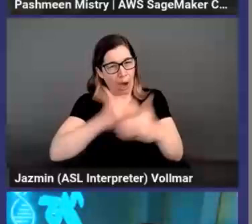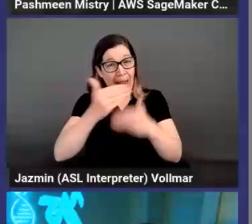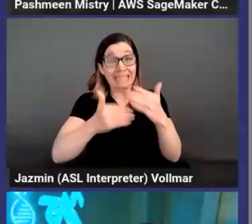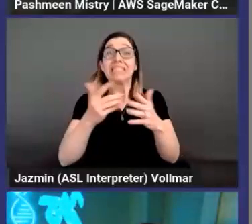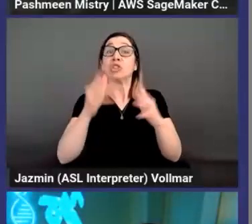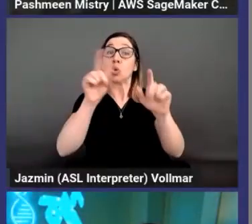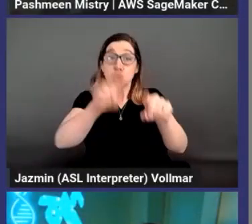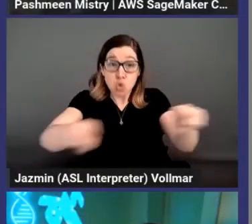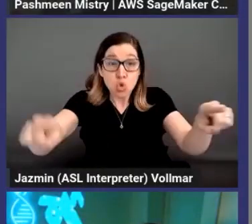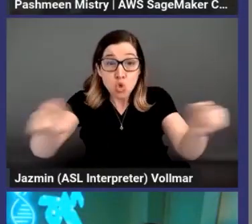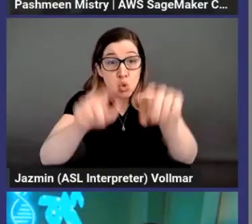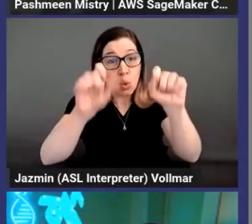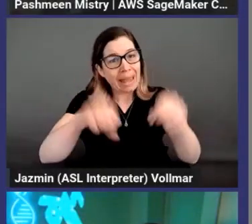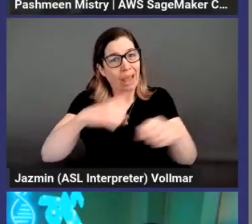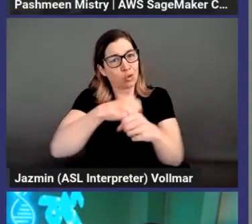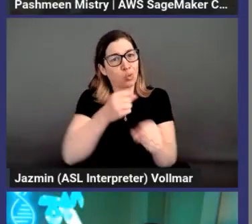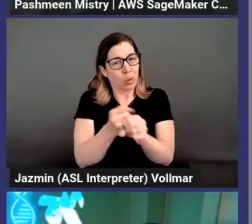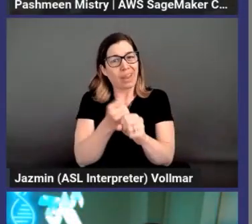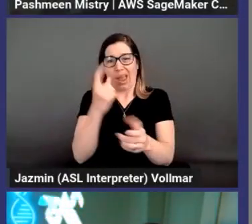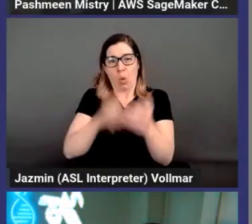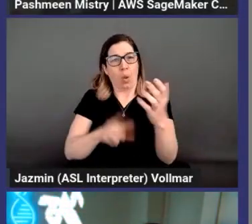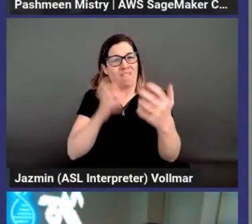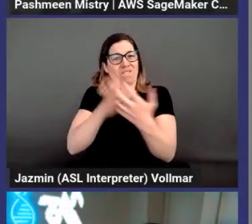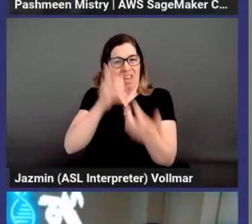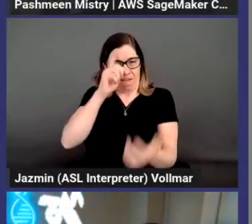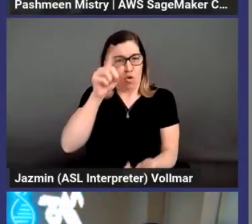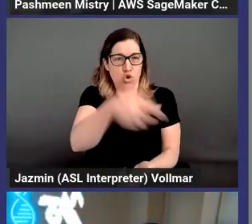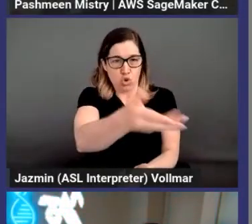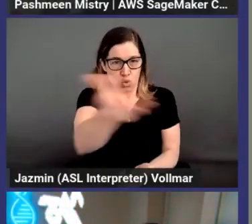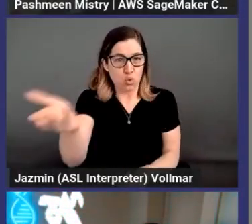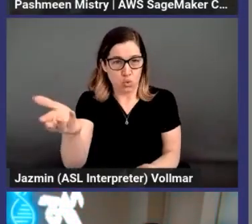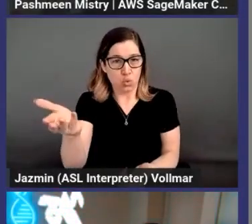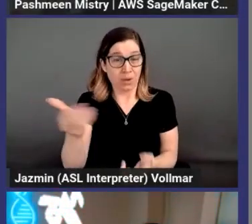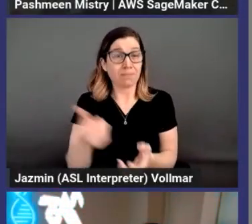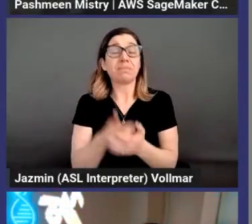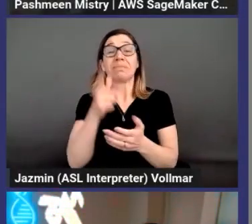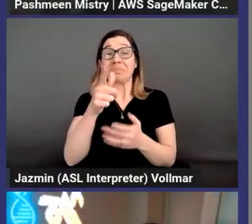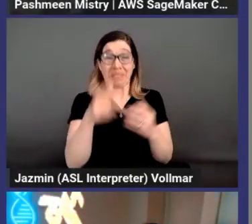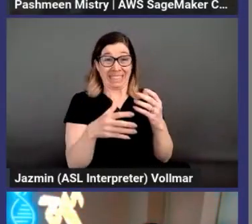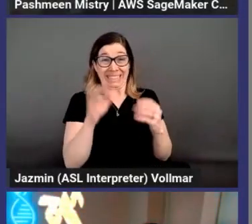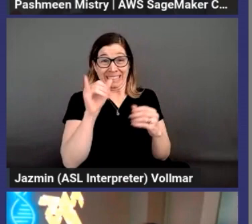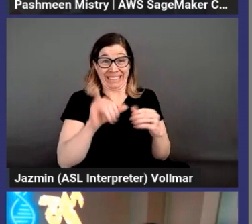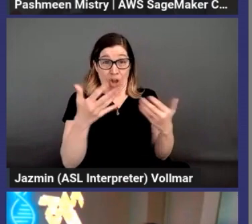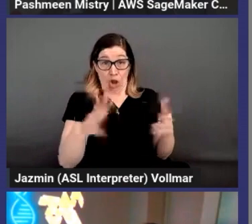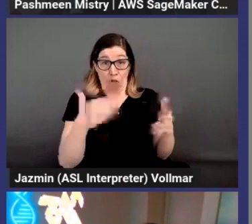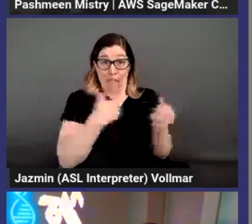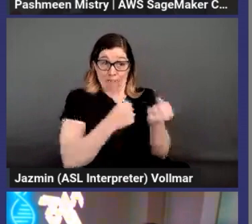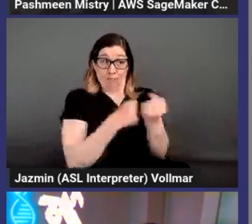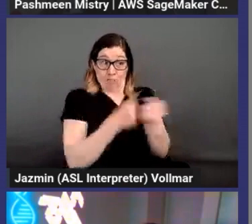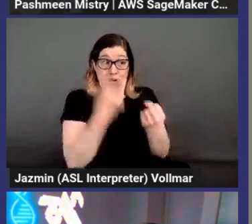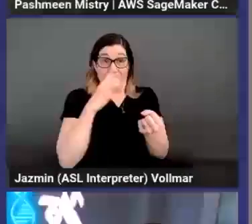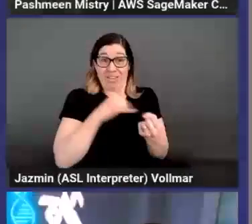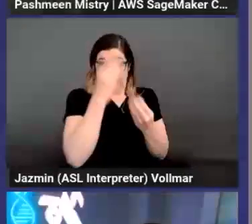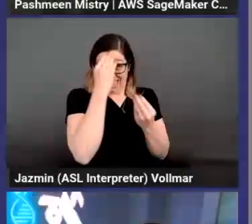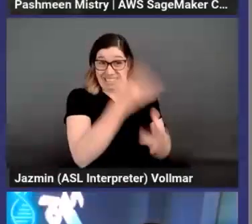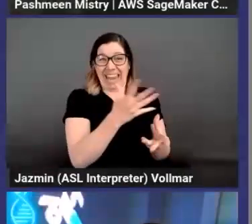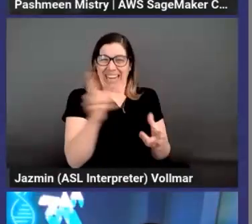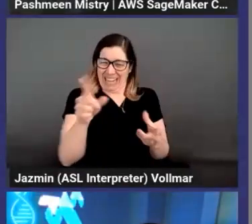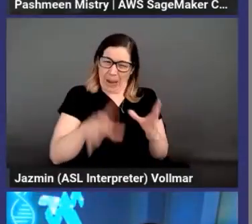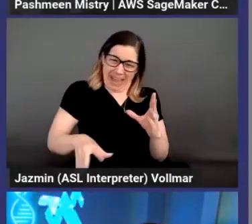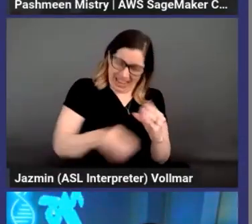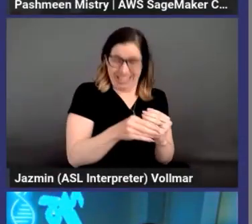models for those two use cases, in addition to the support that we already had for tabular data.